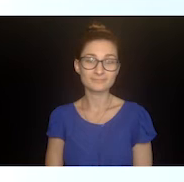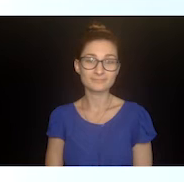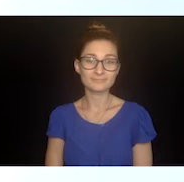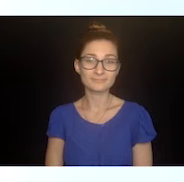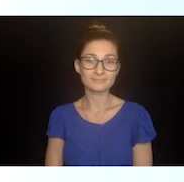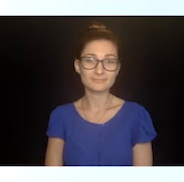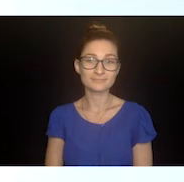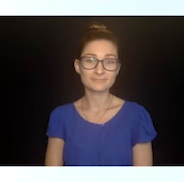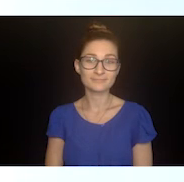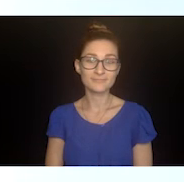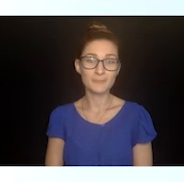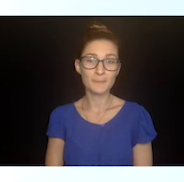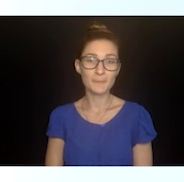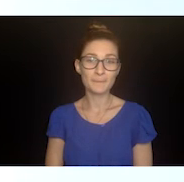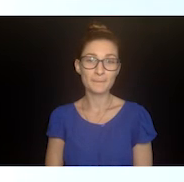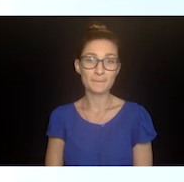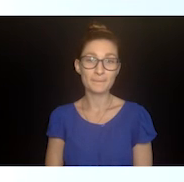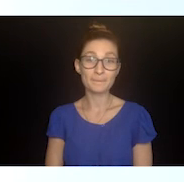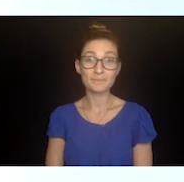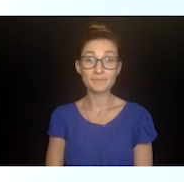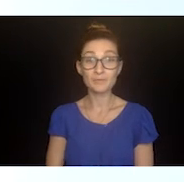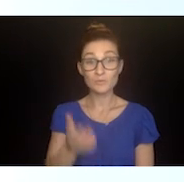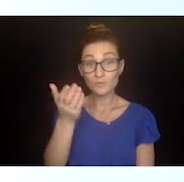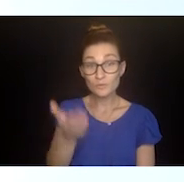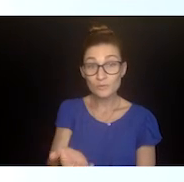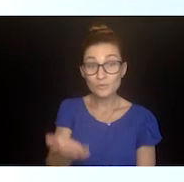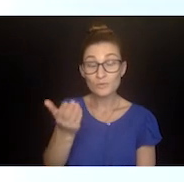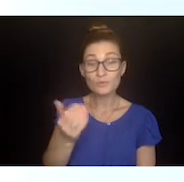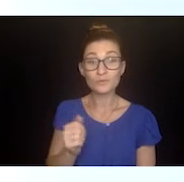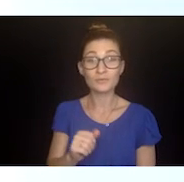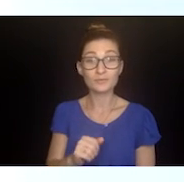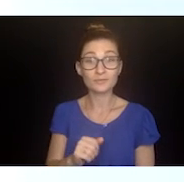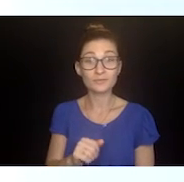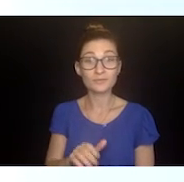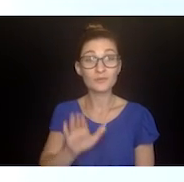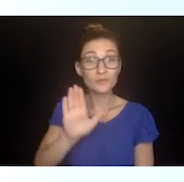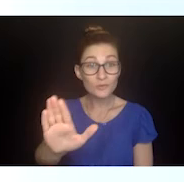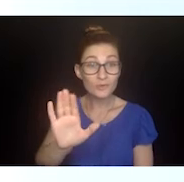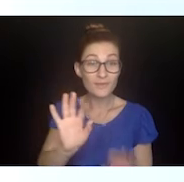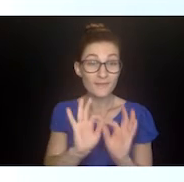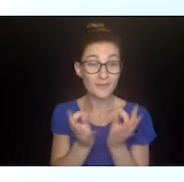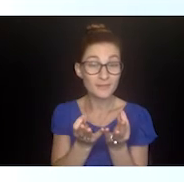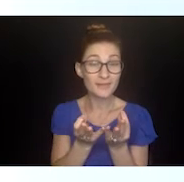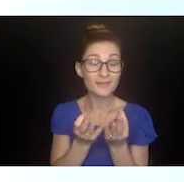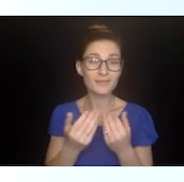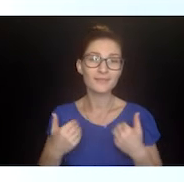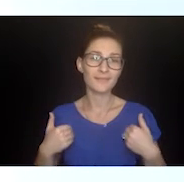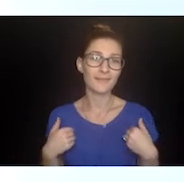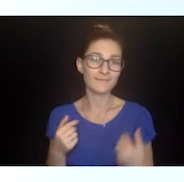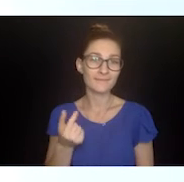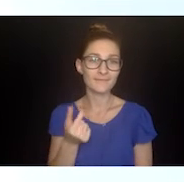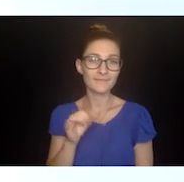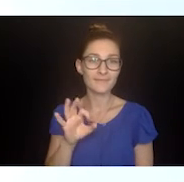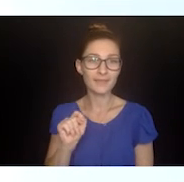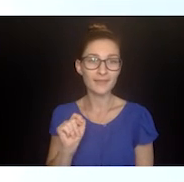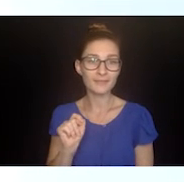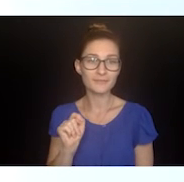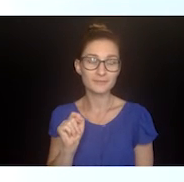So you too, your loved one has a gift in